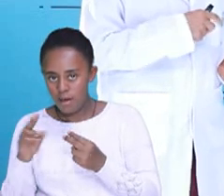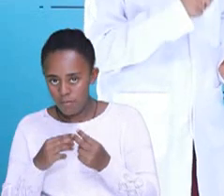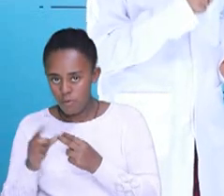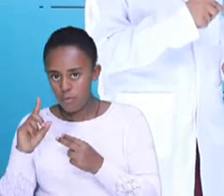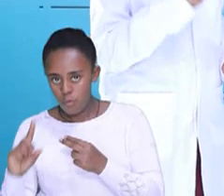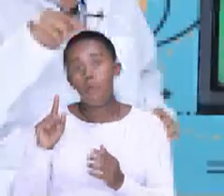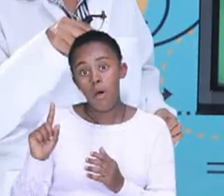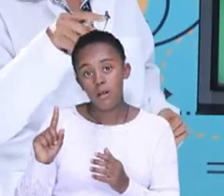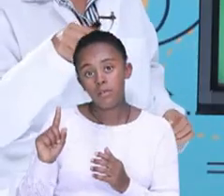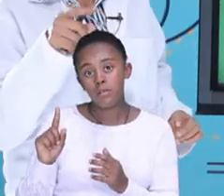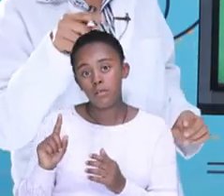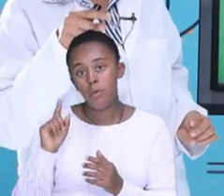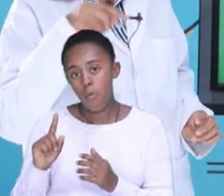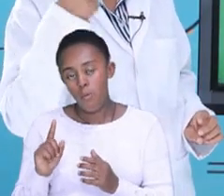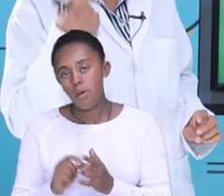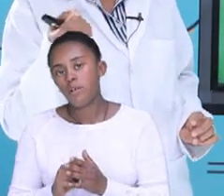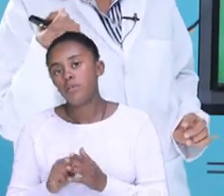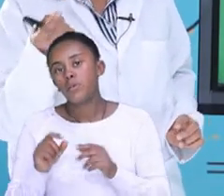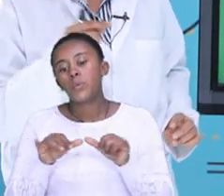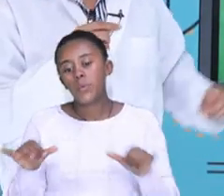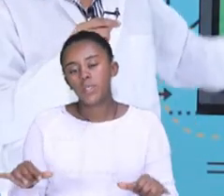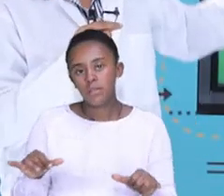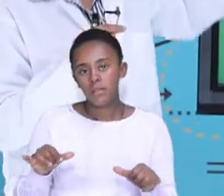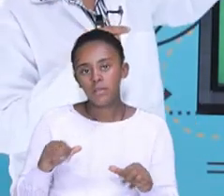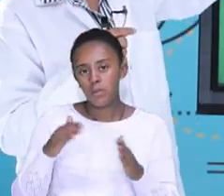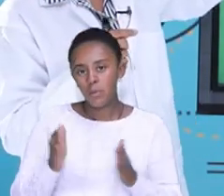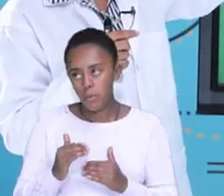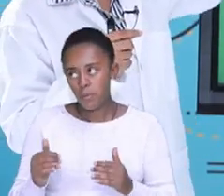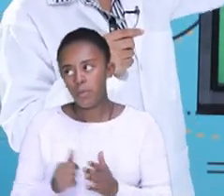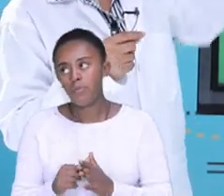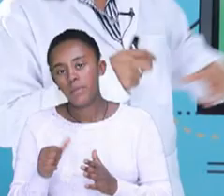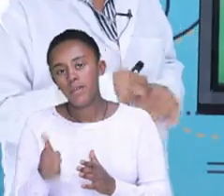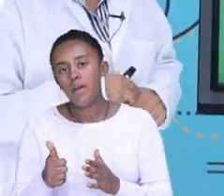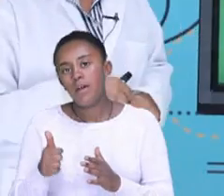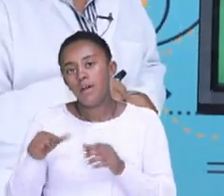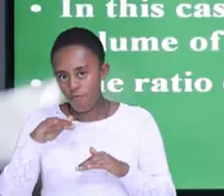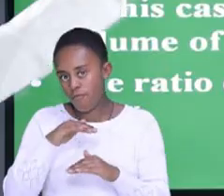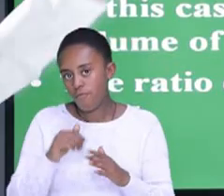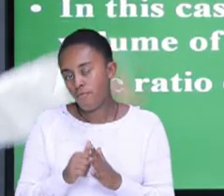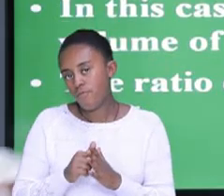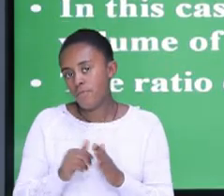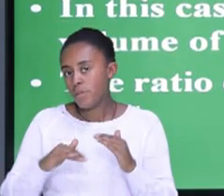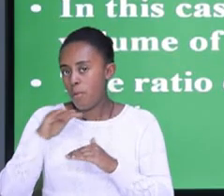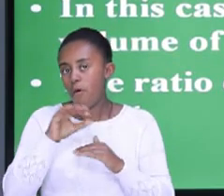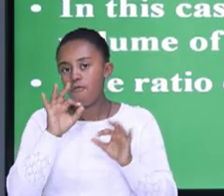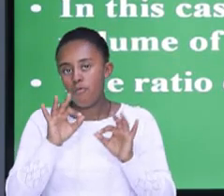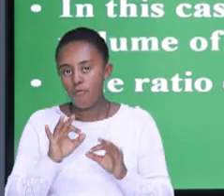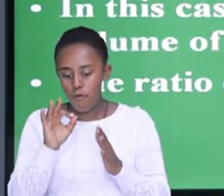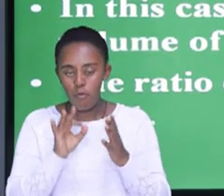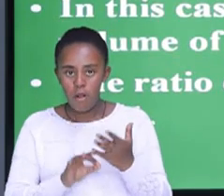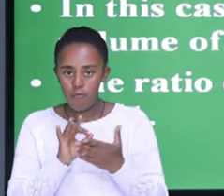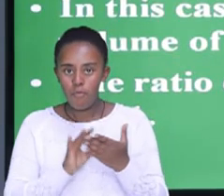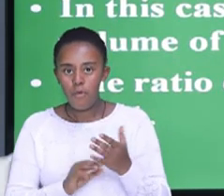which gives 1 arbitrary unit cube. And the area that we have calculated in the above formula